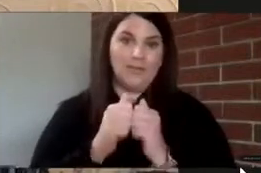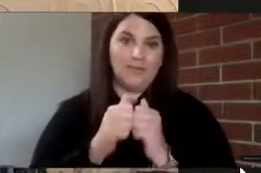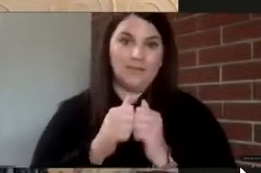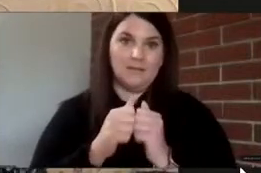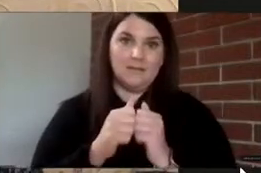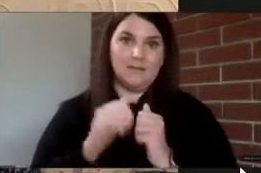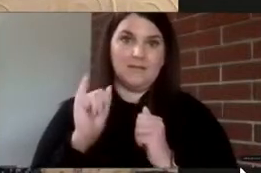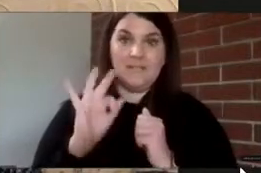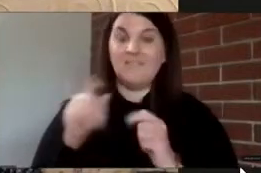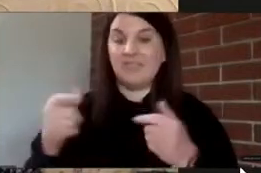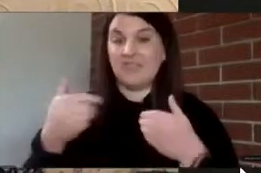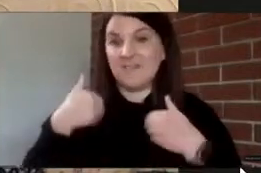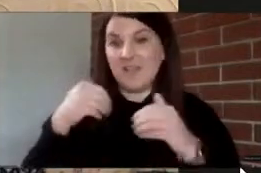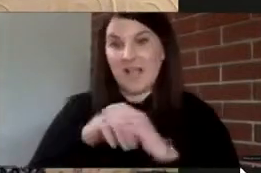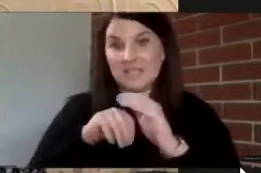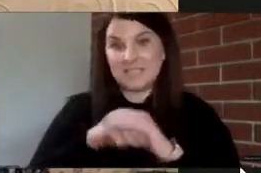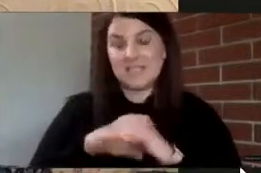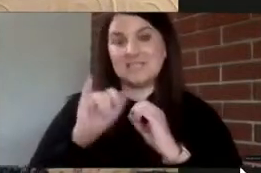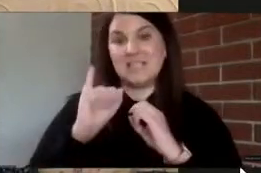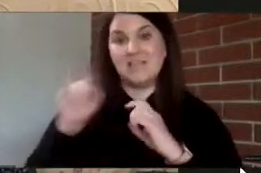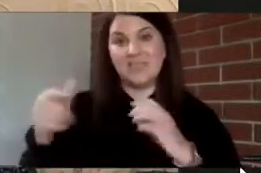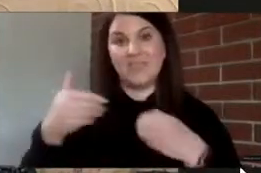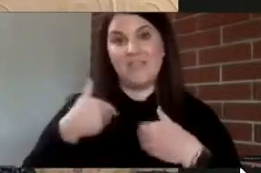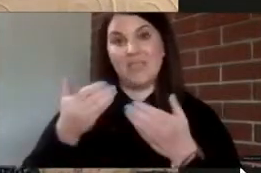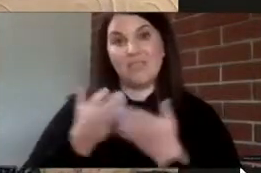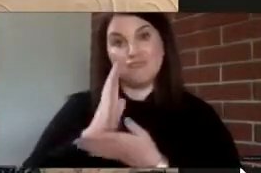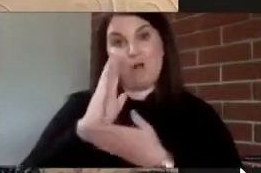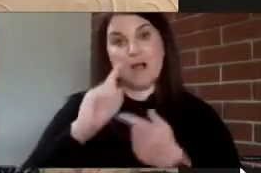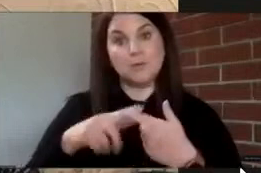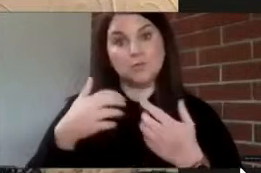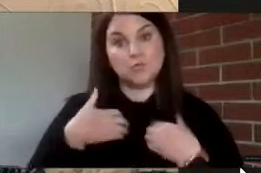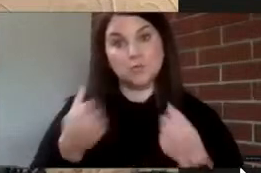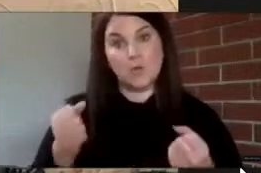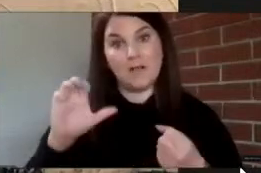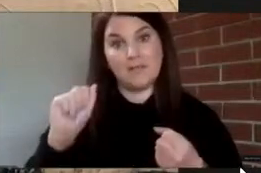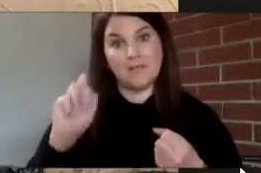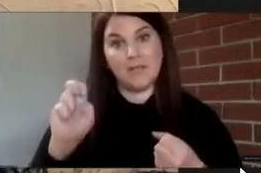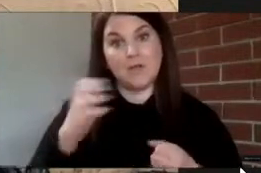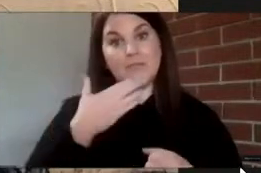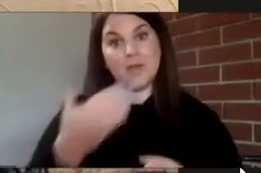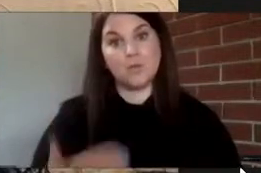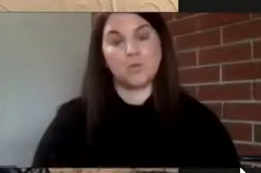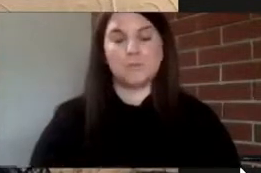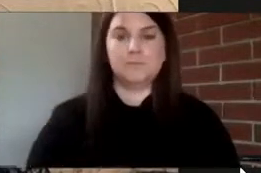had access, if they had had the right to healthcare. Thank you.